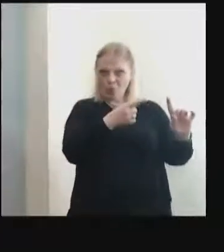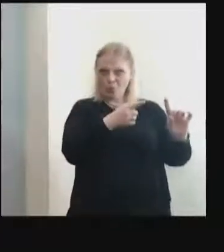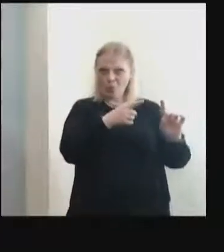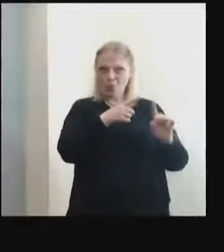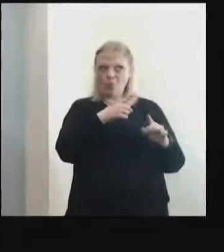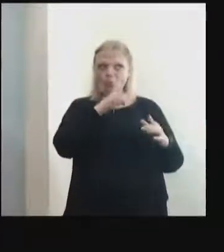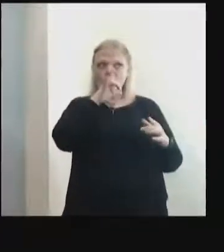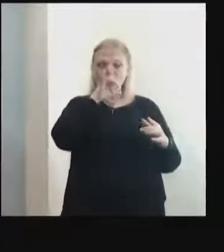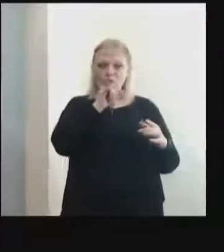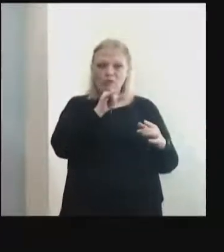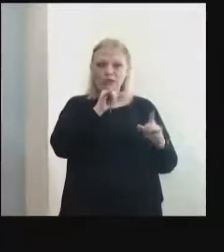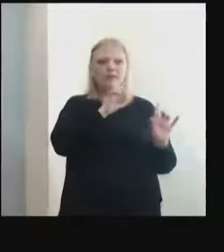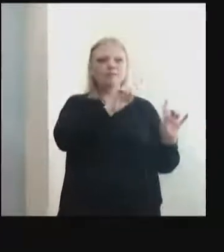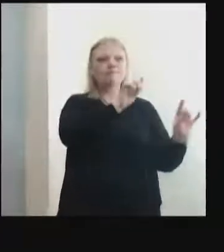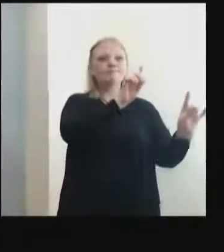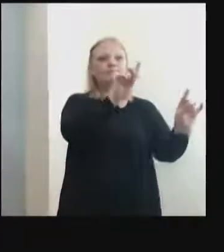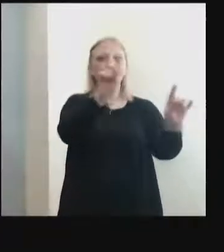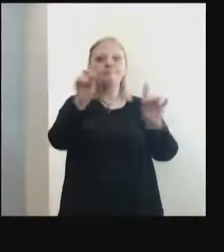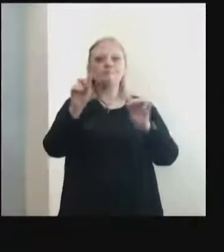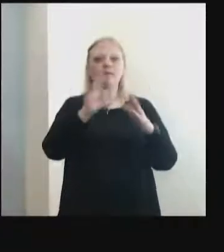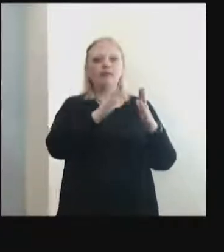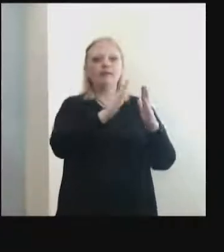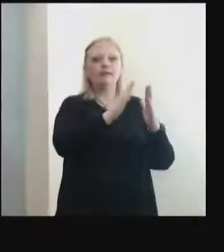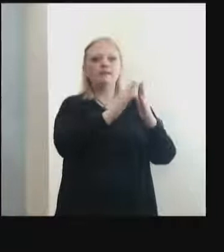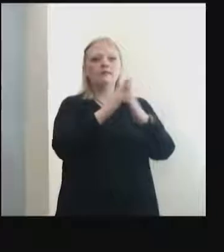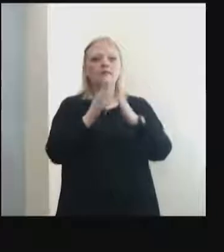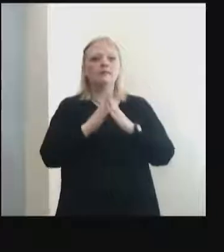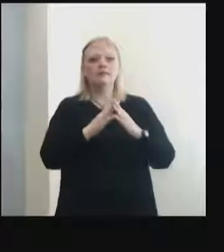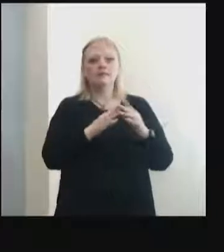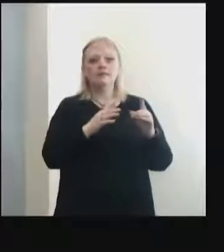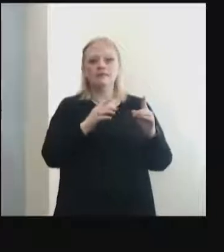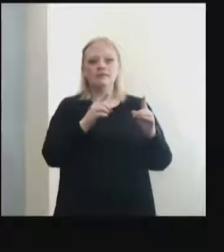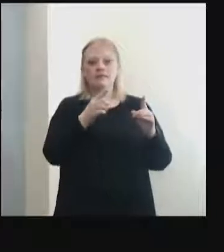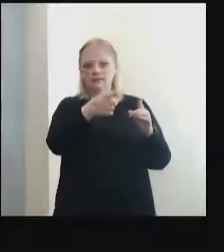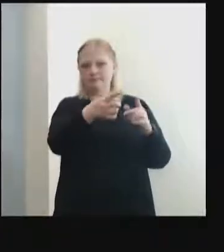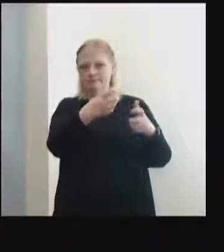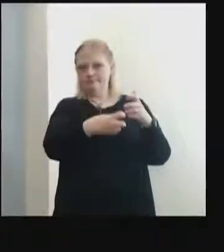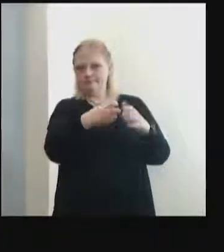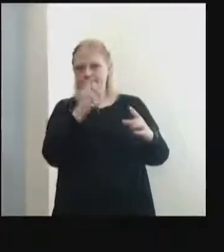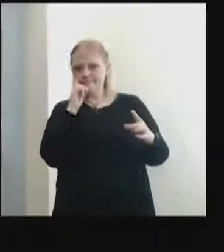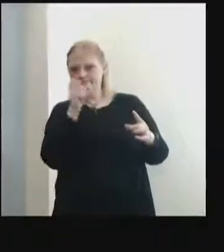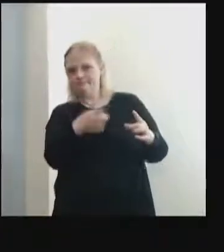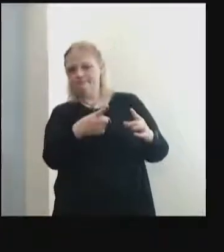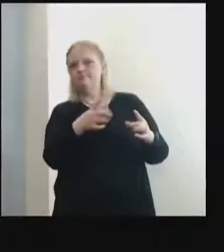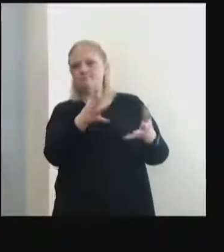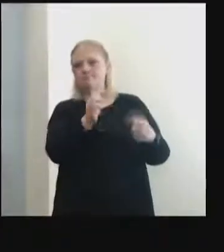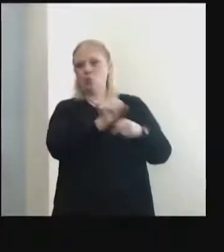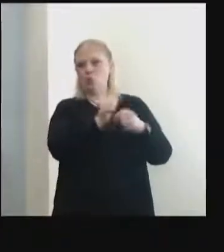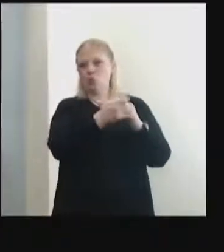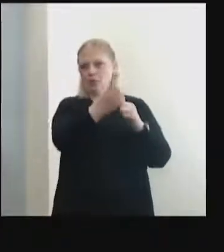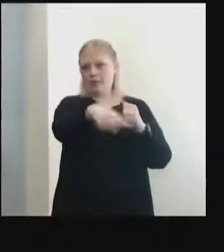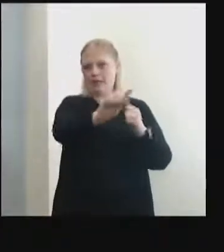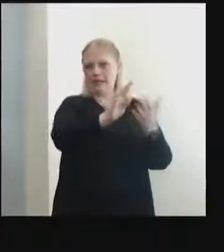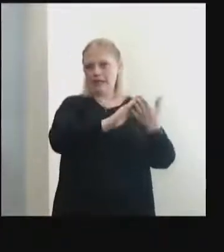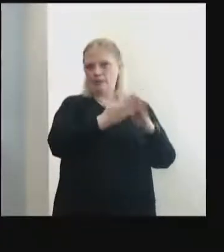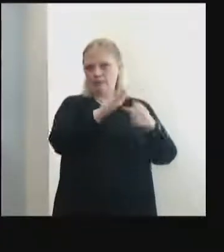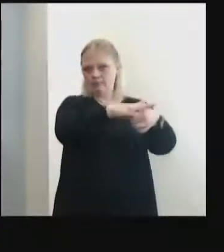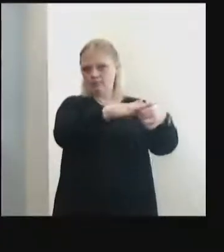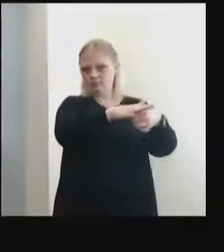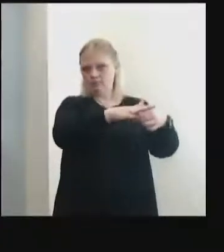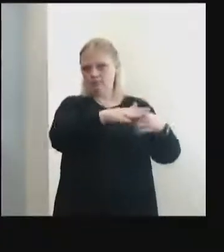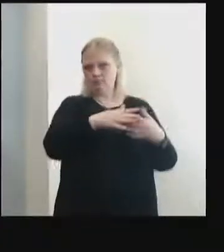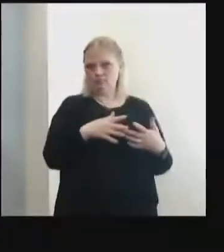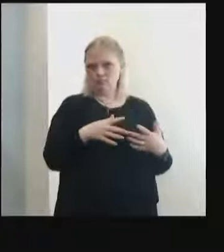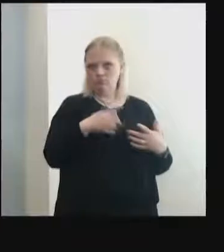get into neighborhoods where we see problems, or we don't have the vaccination levels where we want them, to work with our partners in those neighborhoods, to get